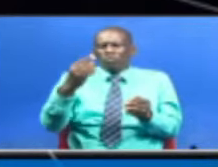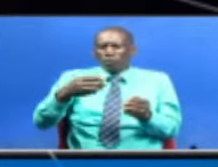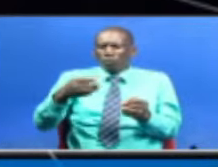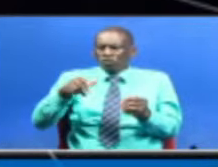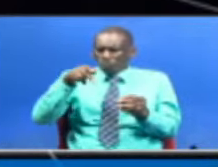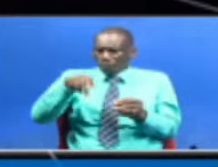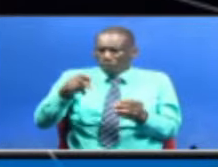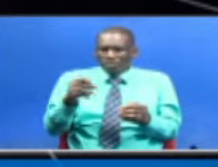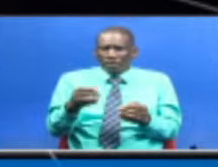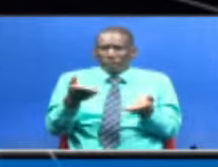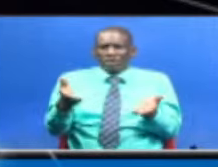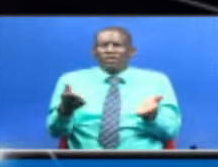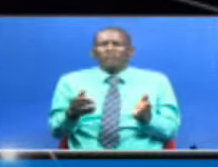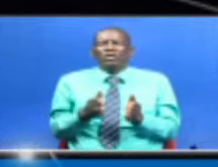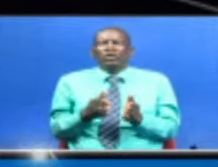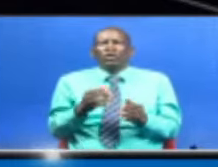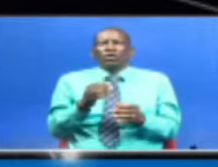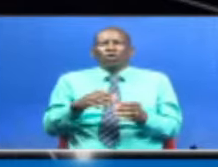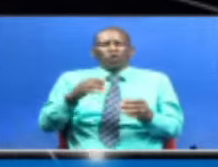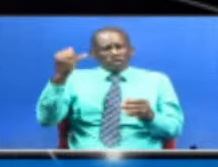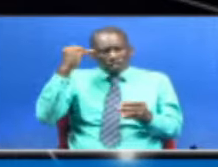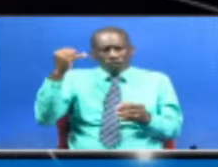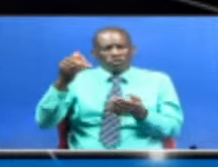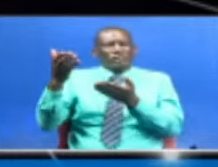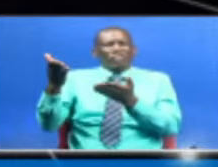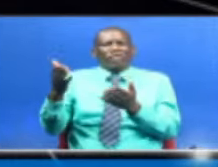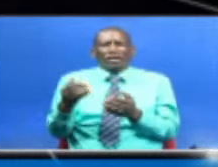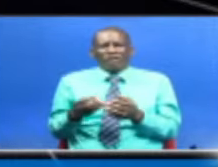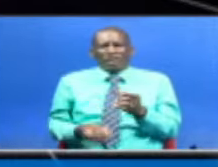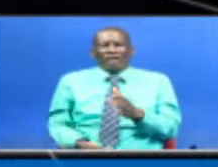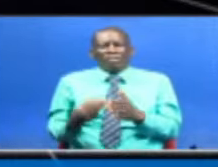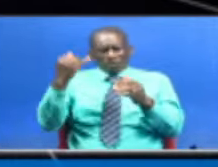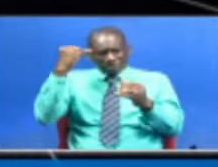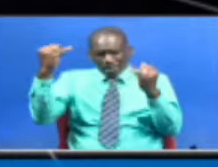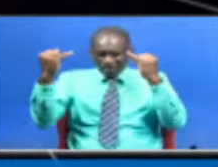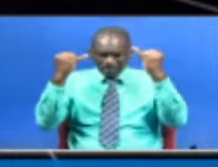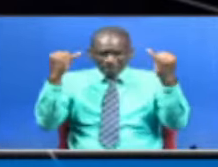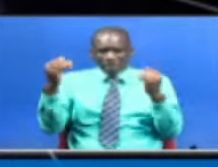untapped potential, and all you innovators out there, come with ideas.